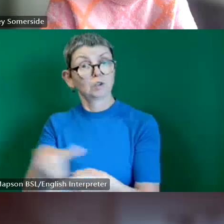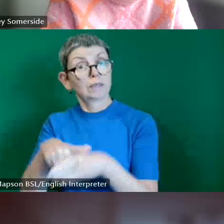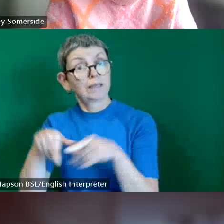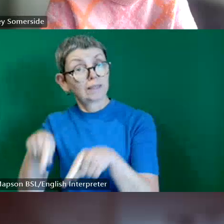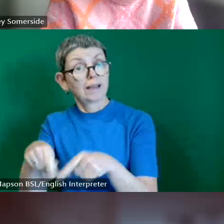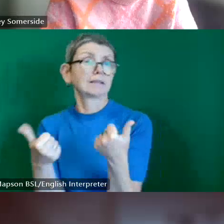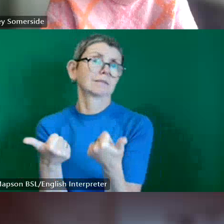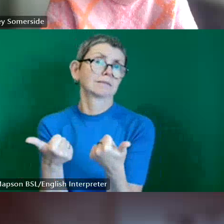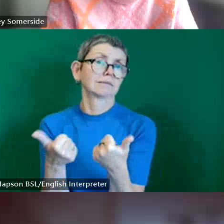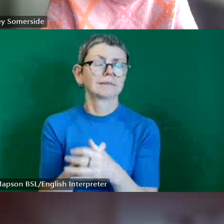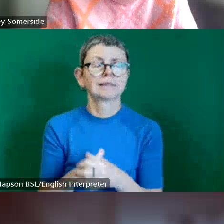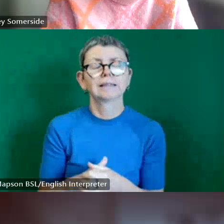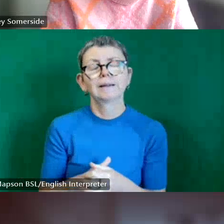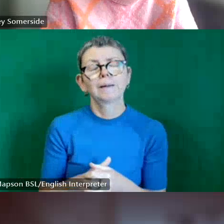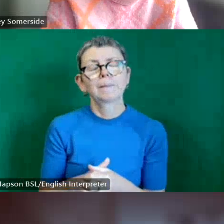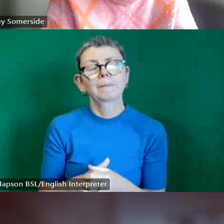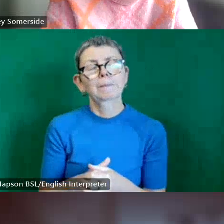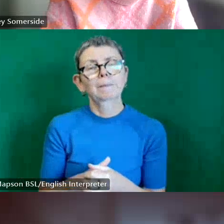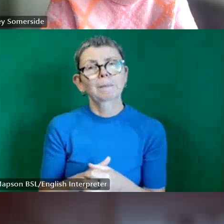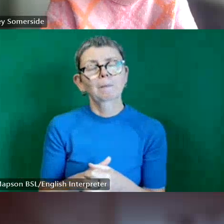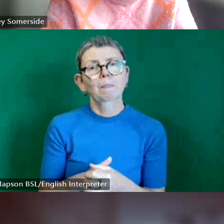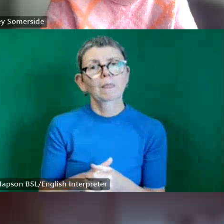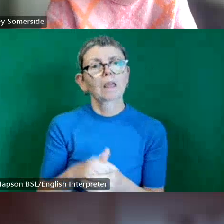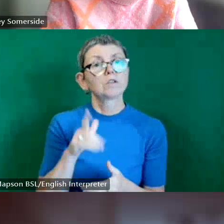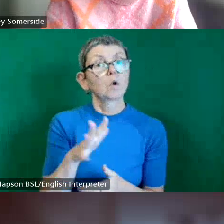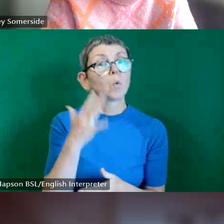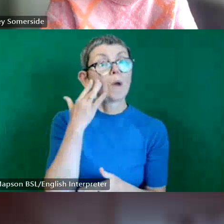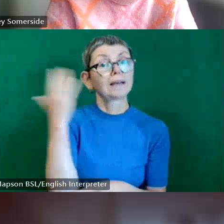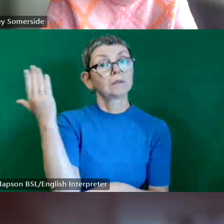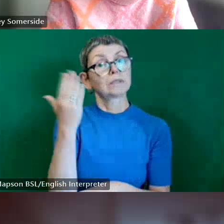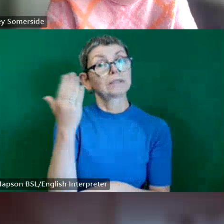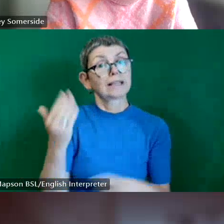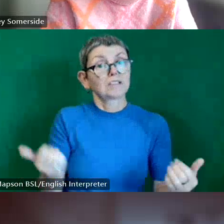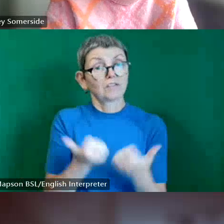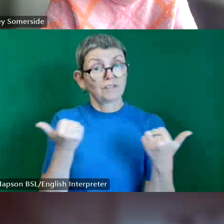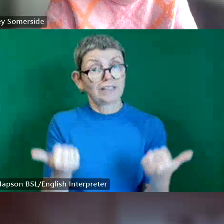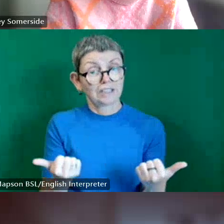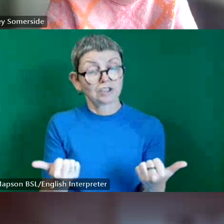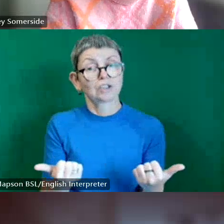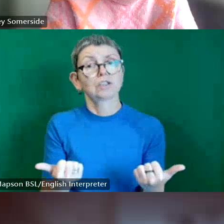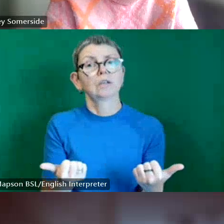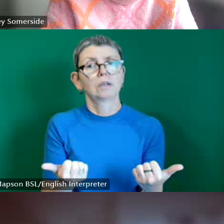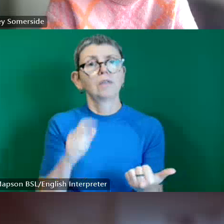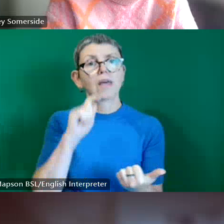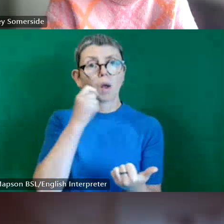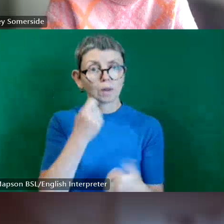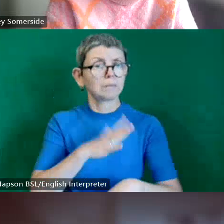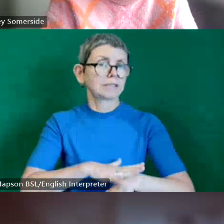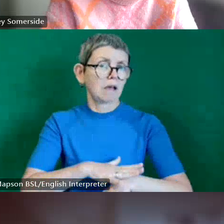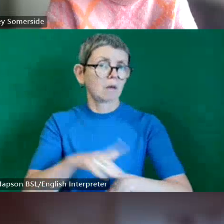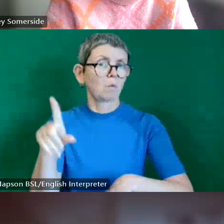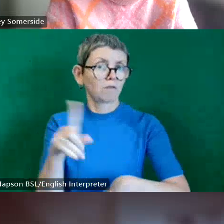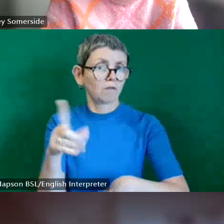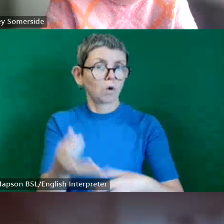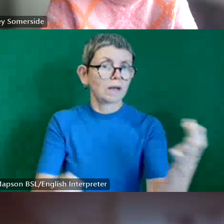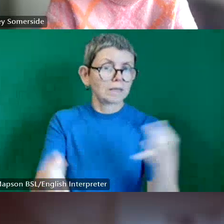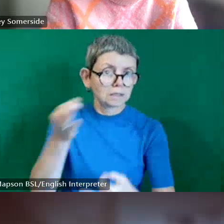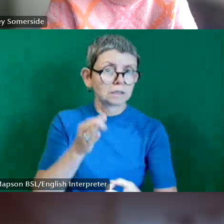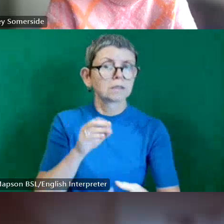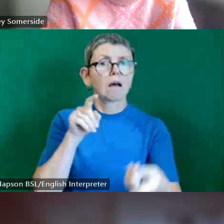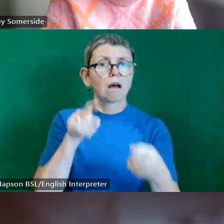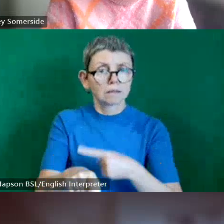So just to say that after Gwyneth's presentation, as billed, there'll be time for Q&A and discussion, and we